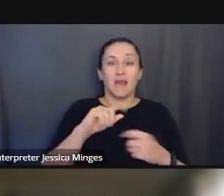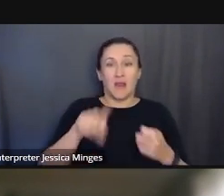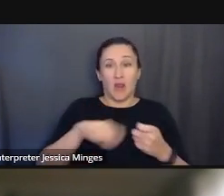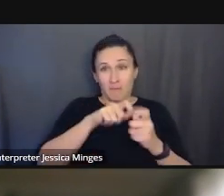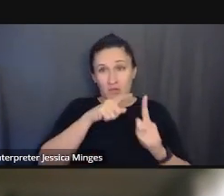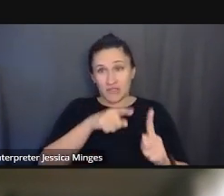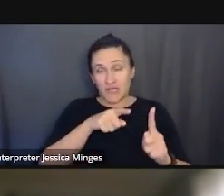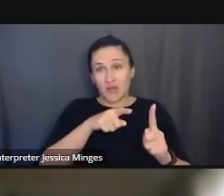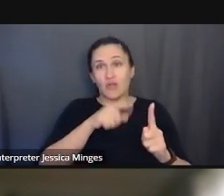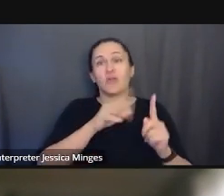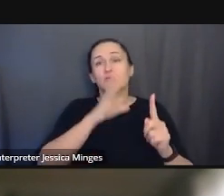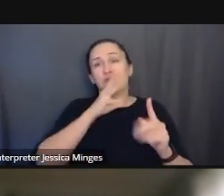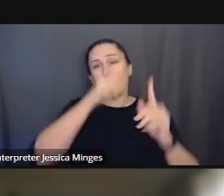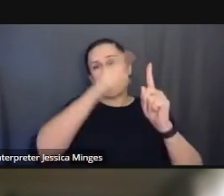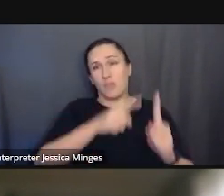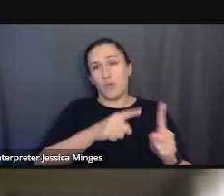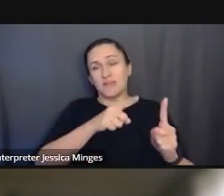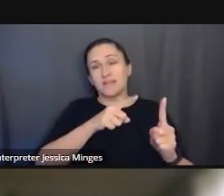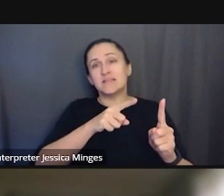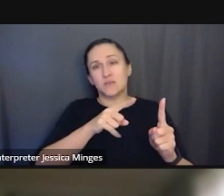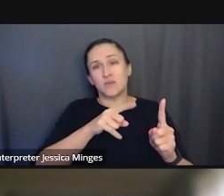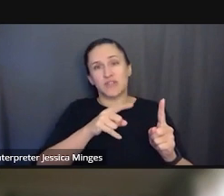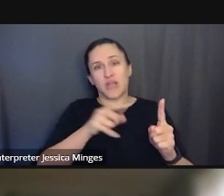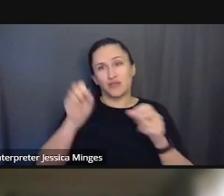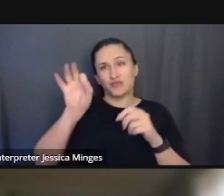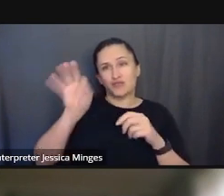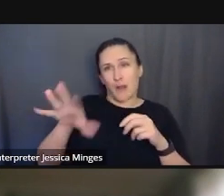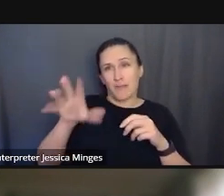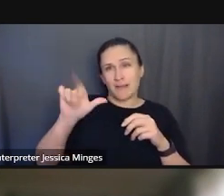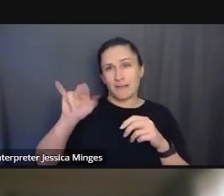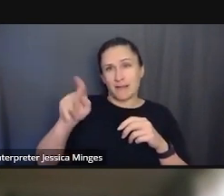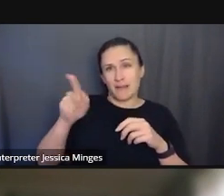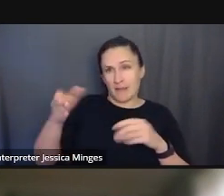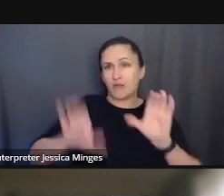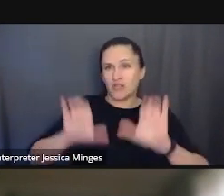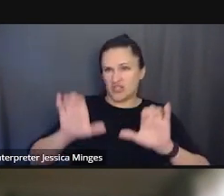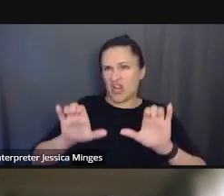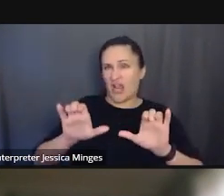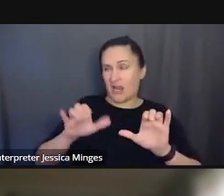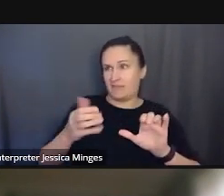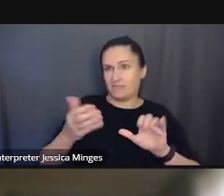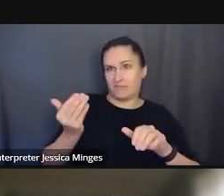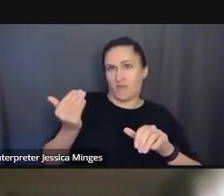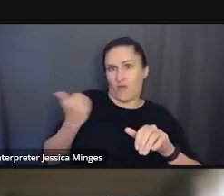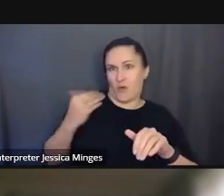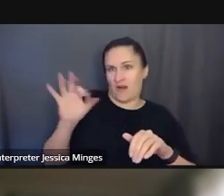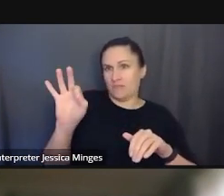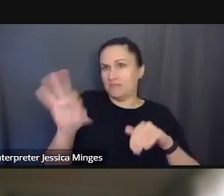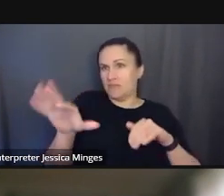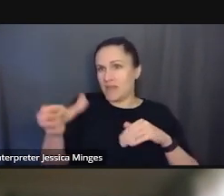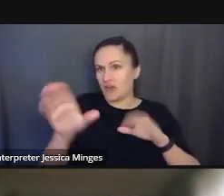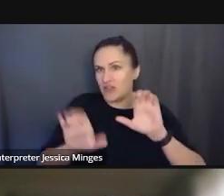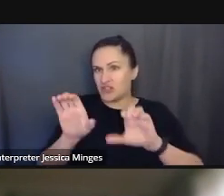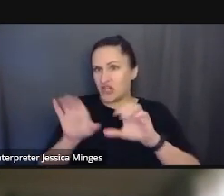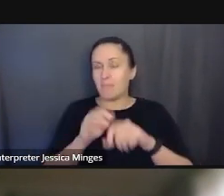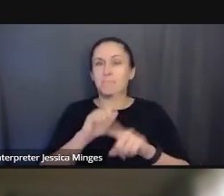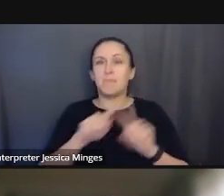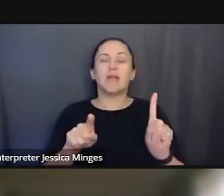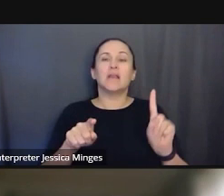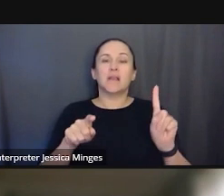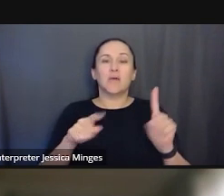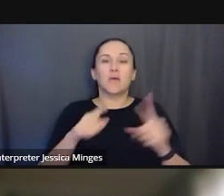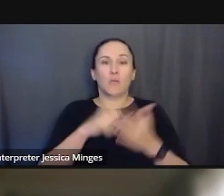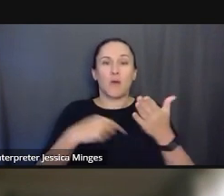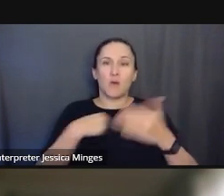these talking points, which I dropped the link in the chat a little bit earlier. And so what we created